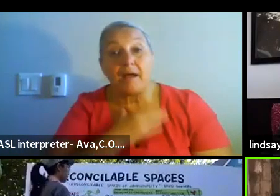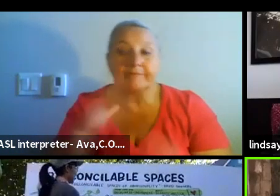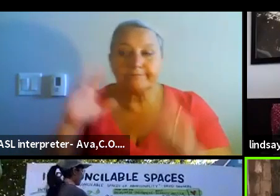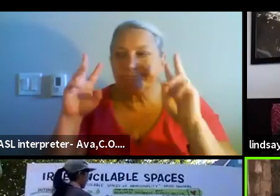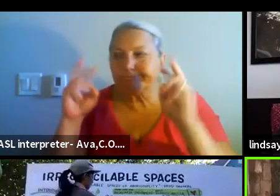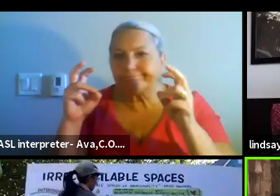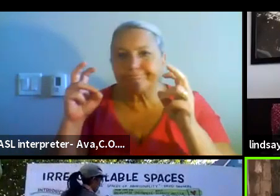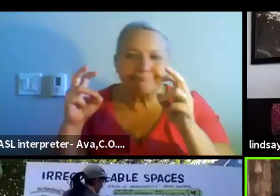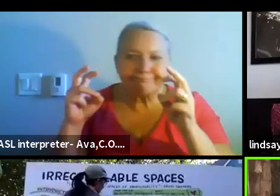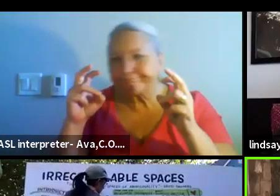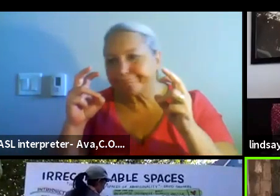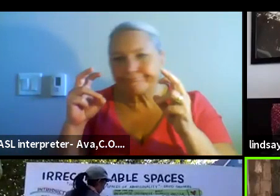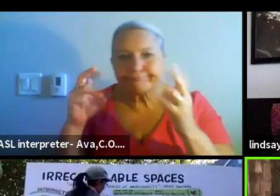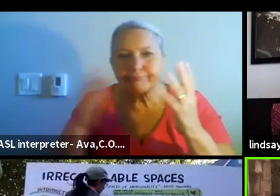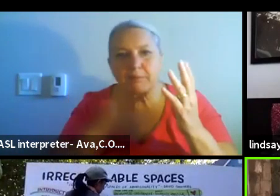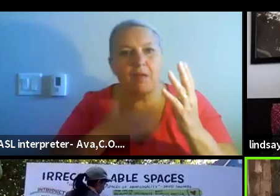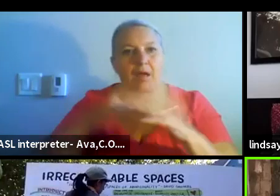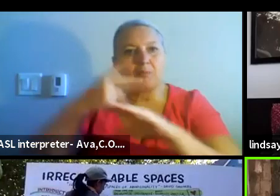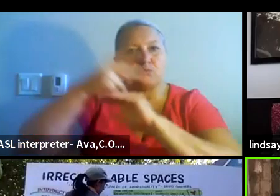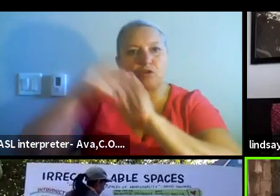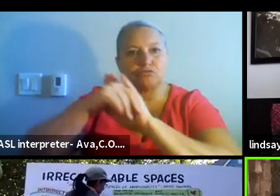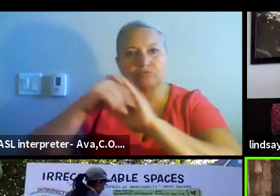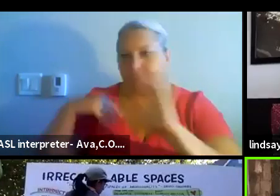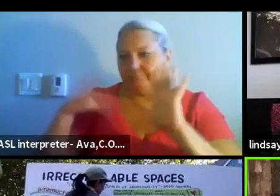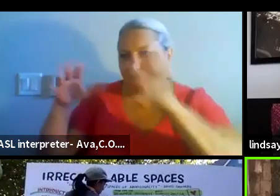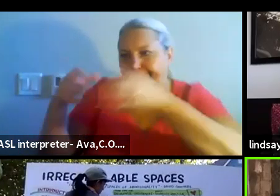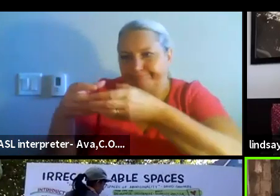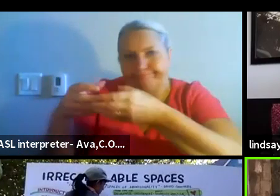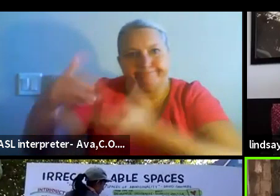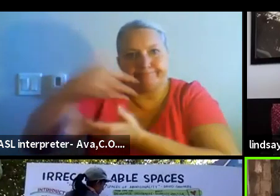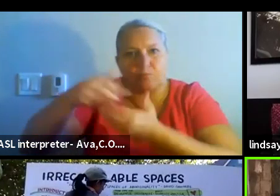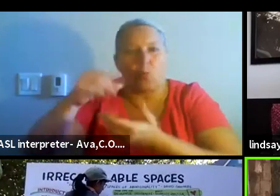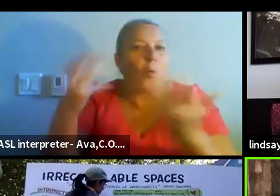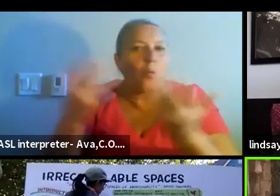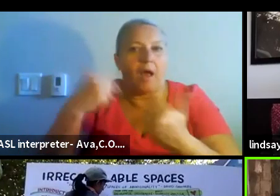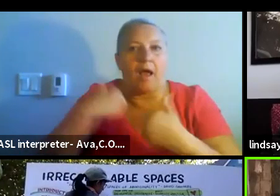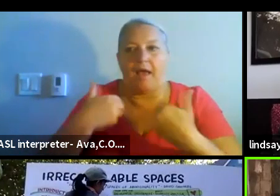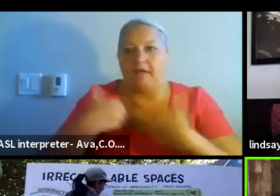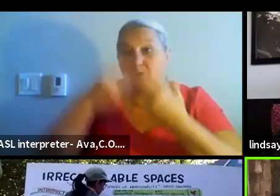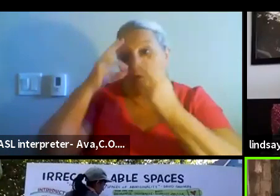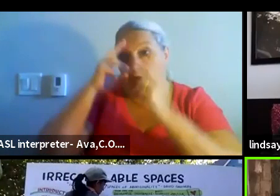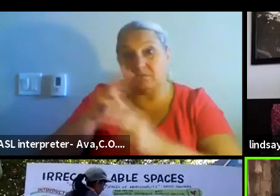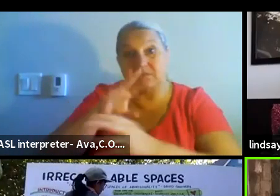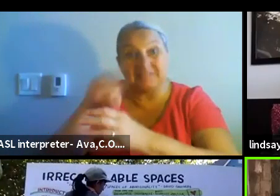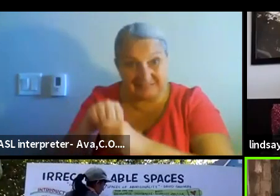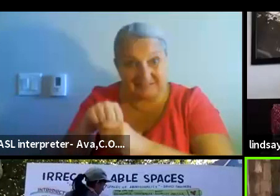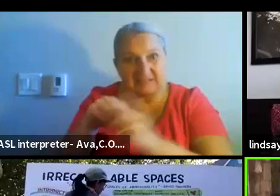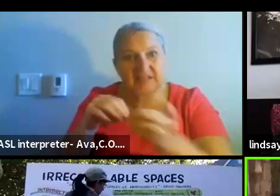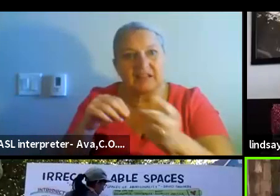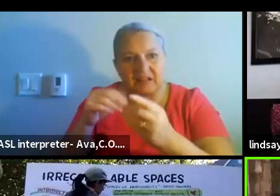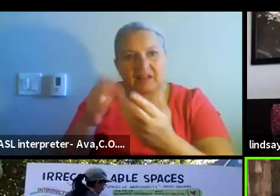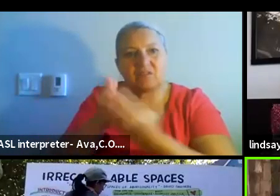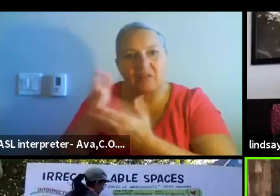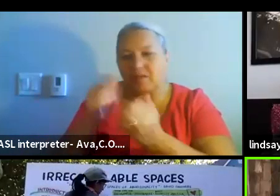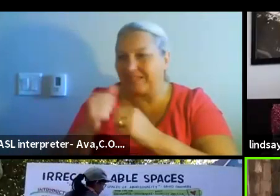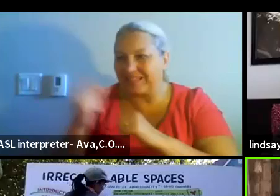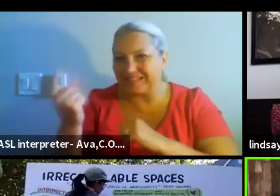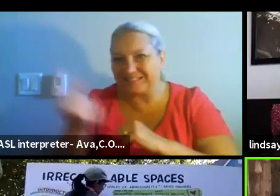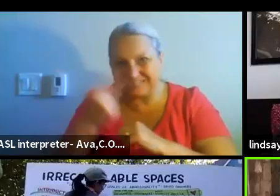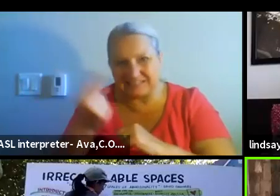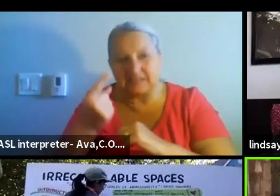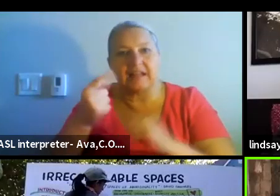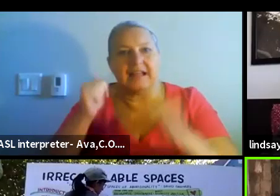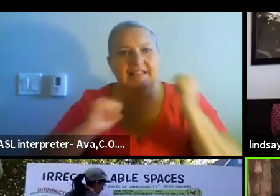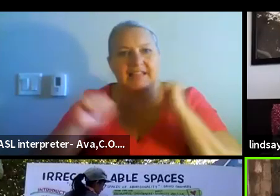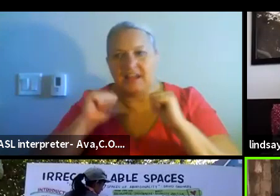am involved, or that I have been privileged to explore, fly in the face of accepted conventions of theater